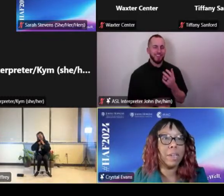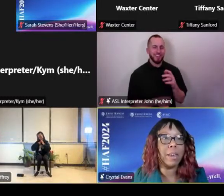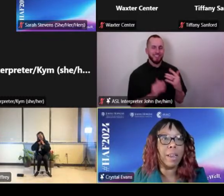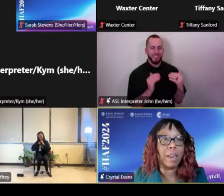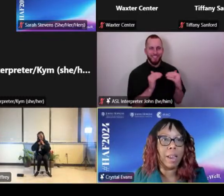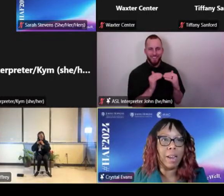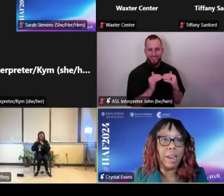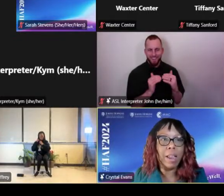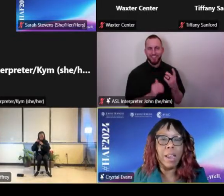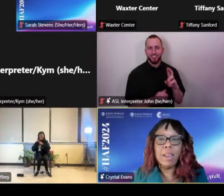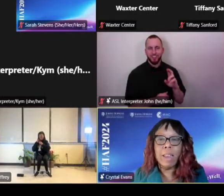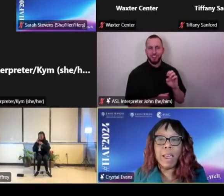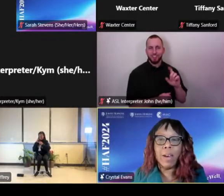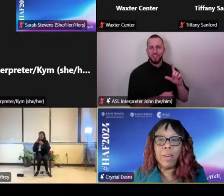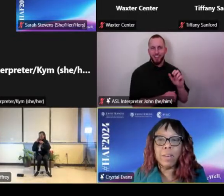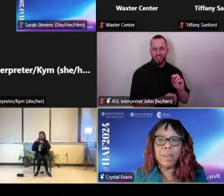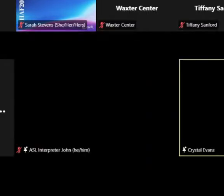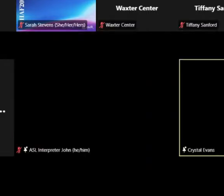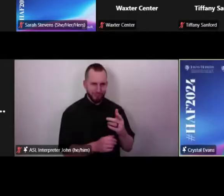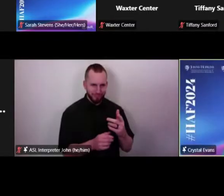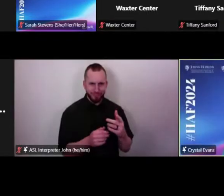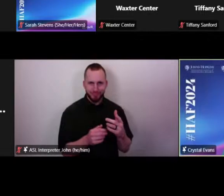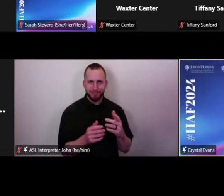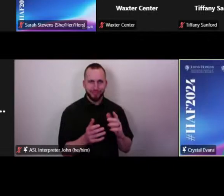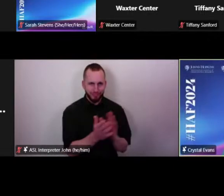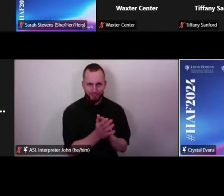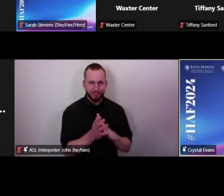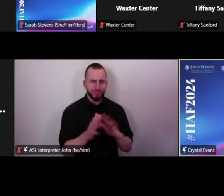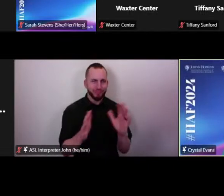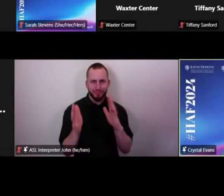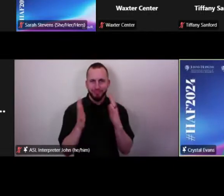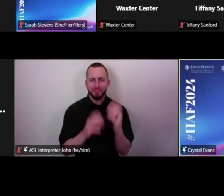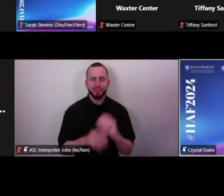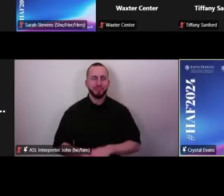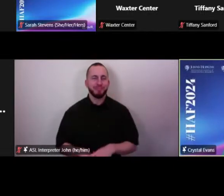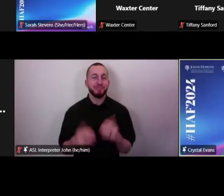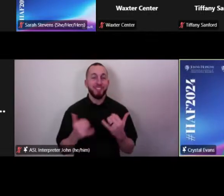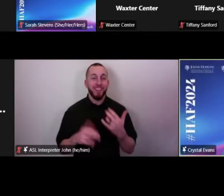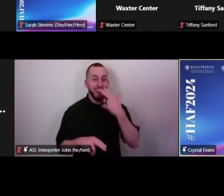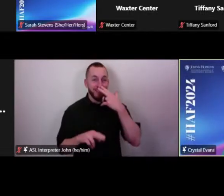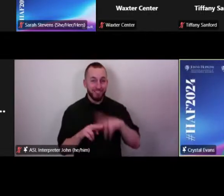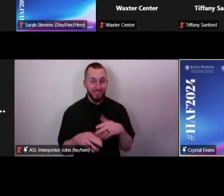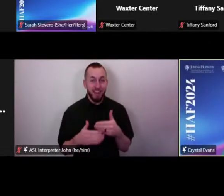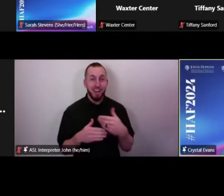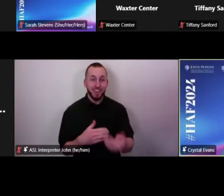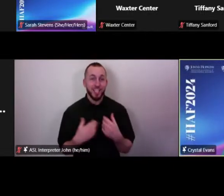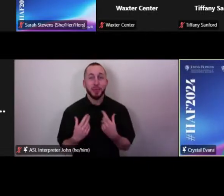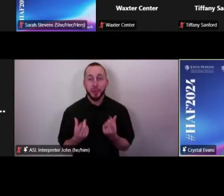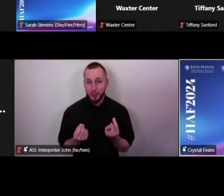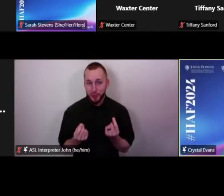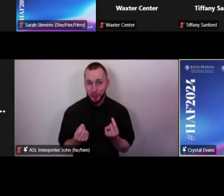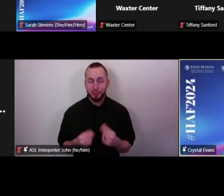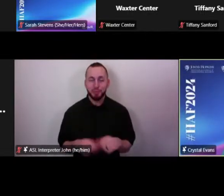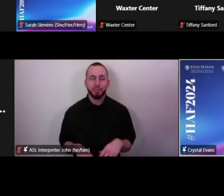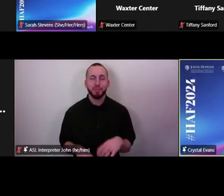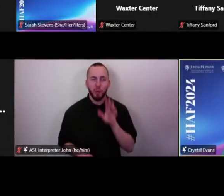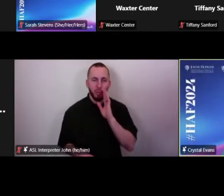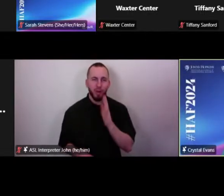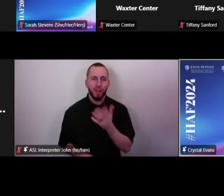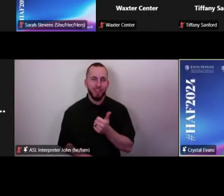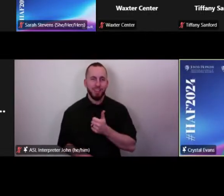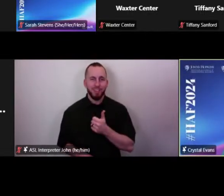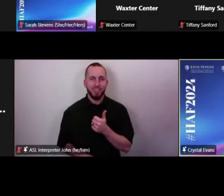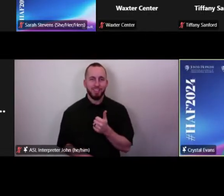give yourselves a hand. Now, here's the fun. Next, we are going to self-select